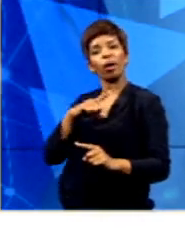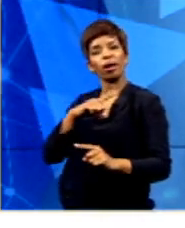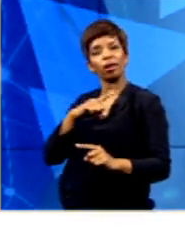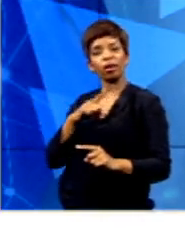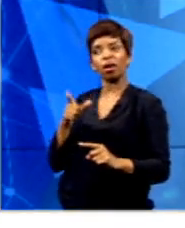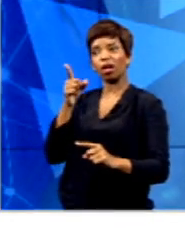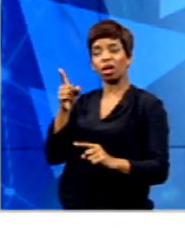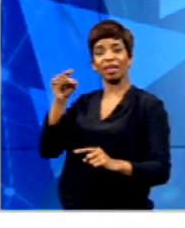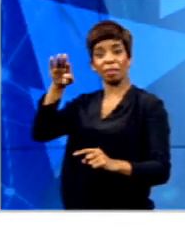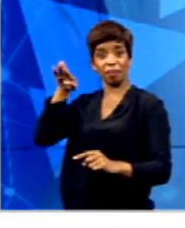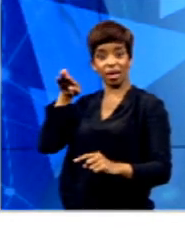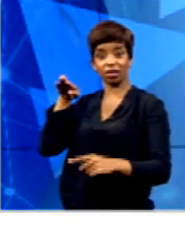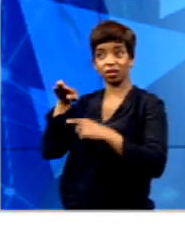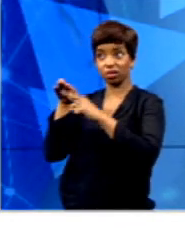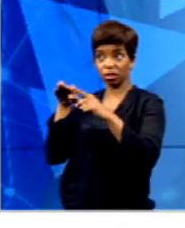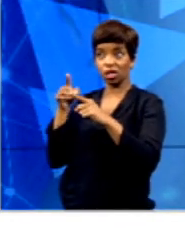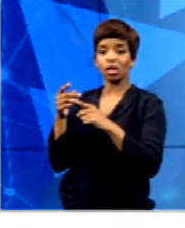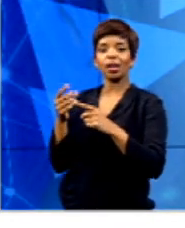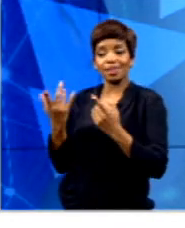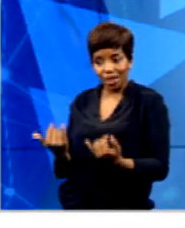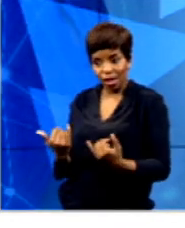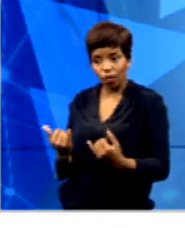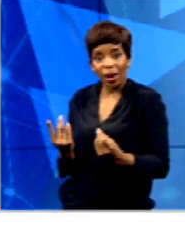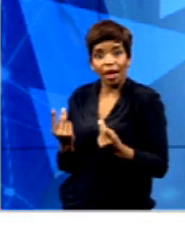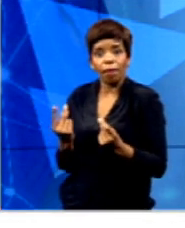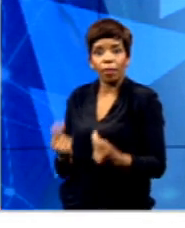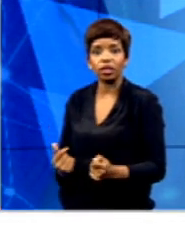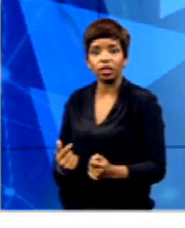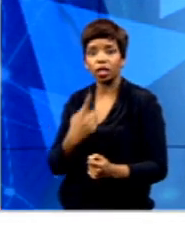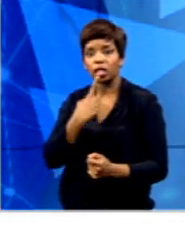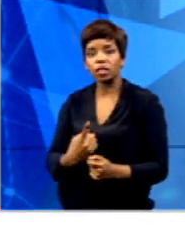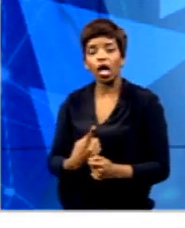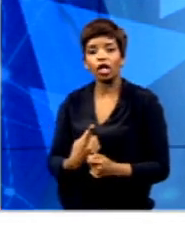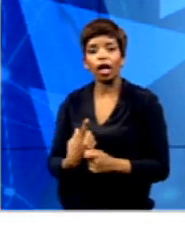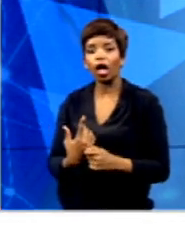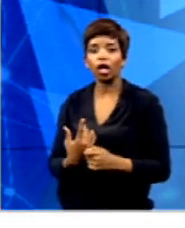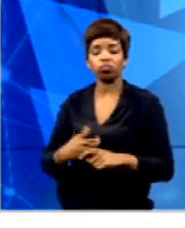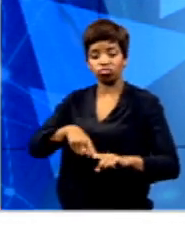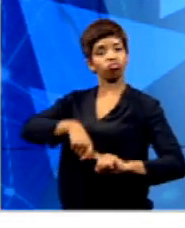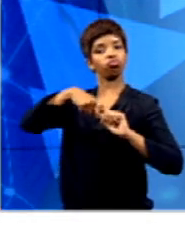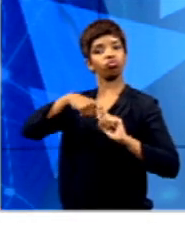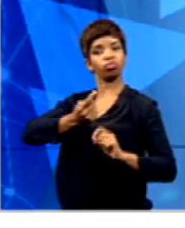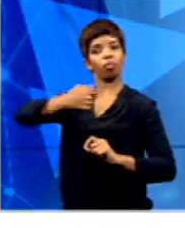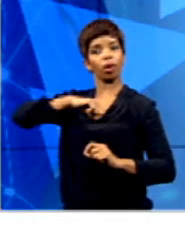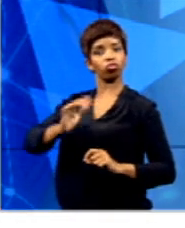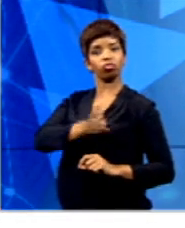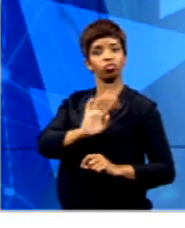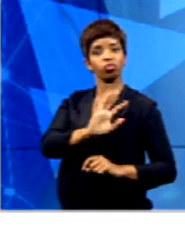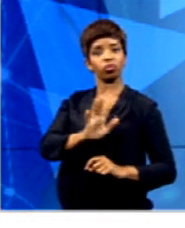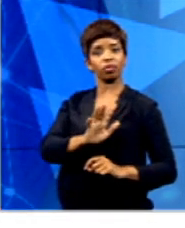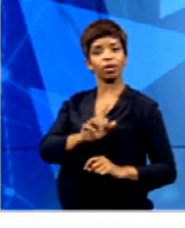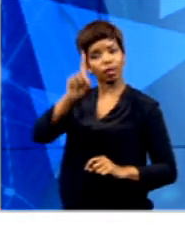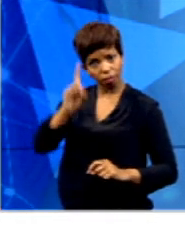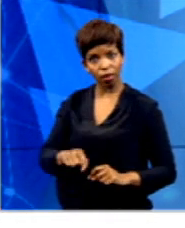response to this COVID-19 lockdown seems to have been to encourage a debt holiday instead of, you